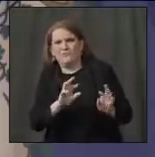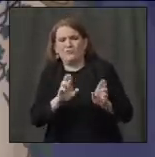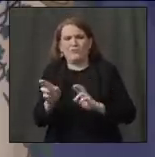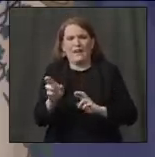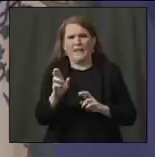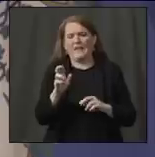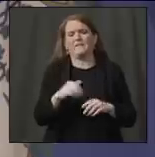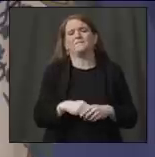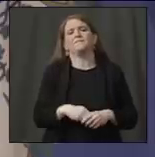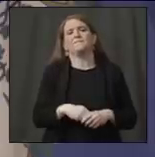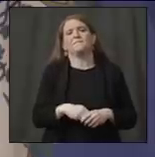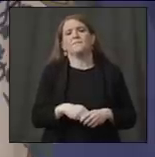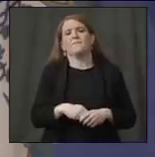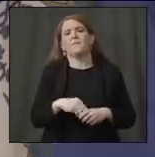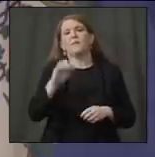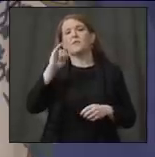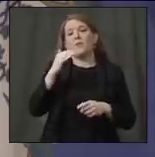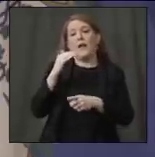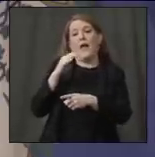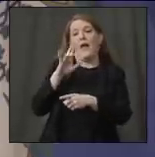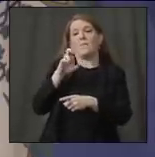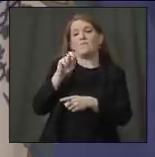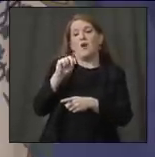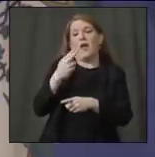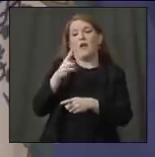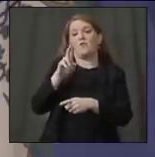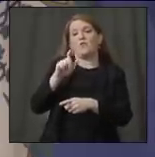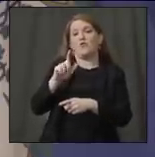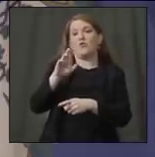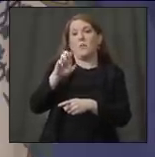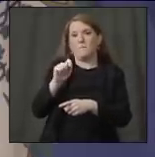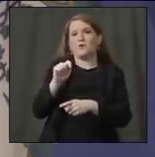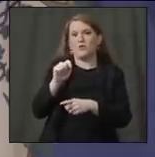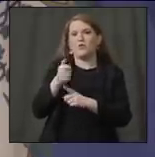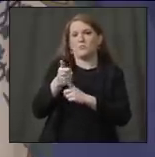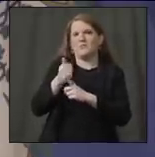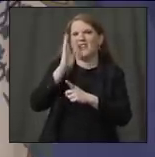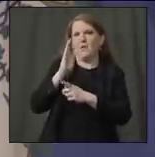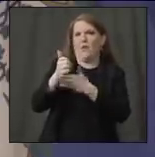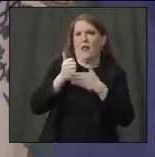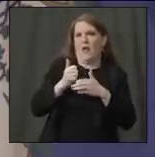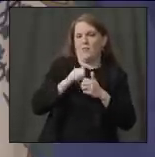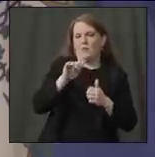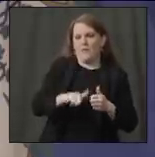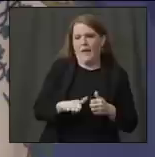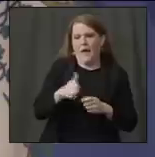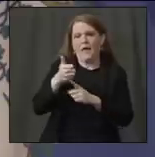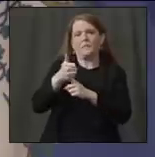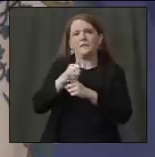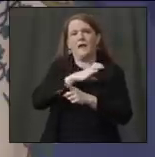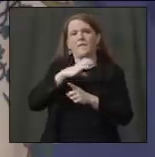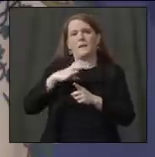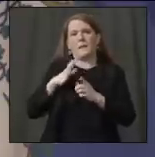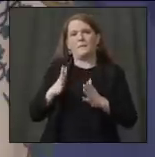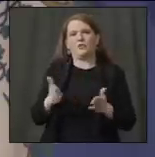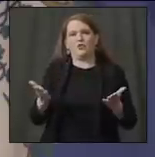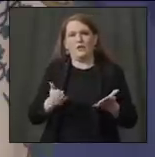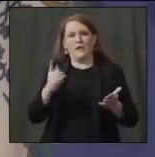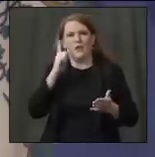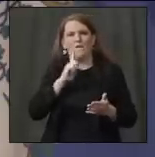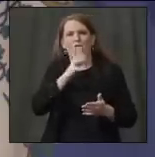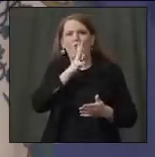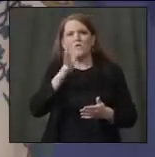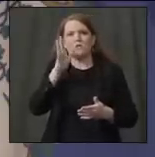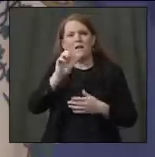And that's what Brian Herbert's going to be doing for us. As you know, Brian, he's our Commissioner of Agriculture, does an extraordinary